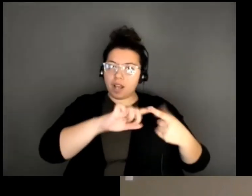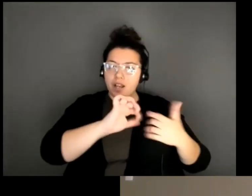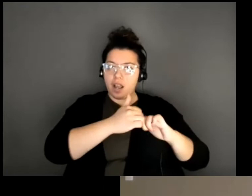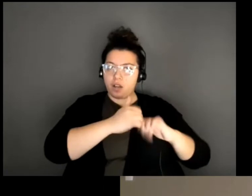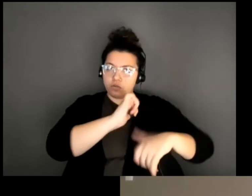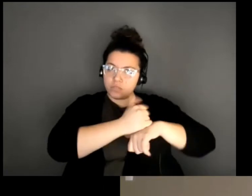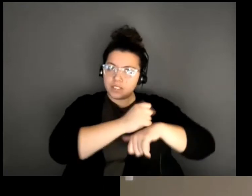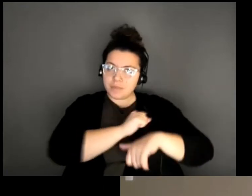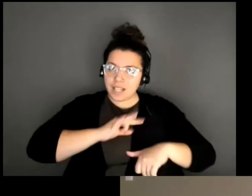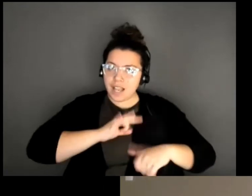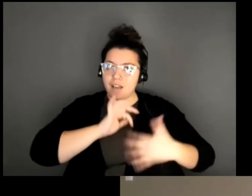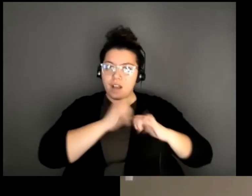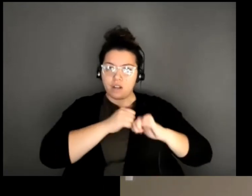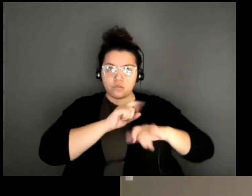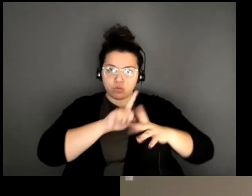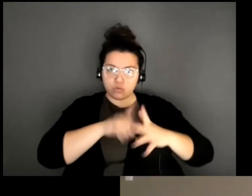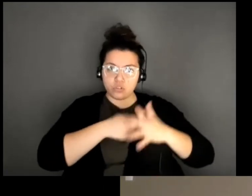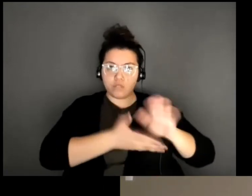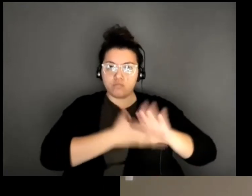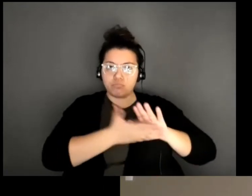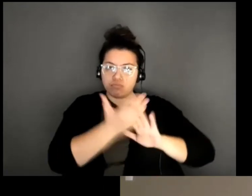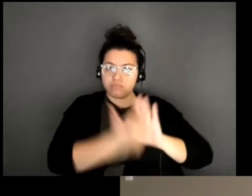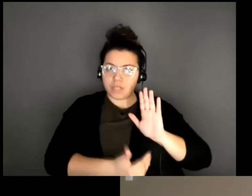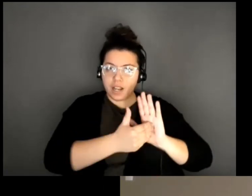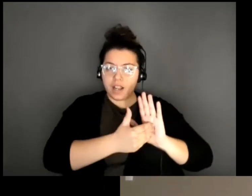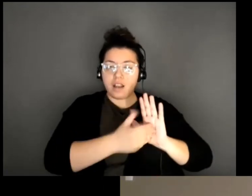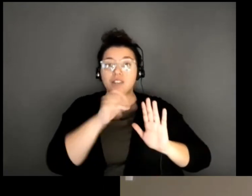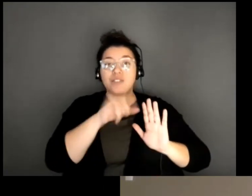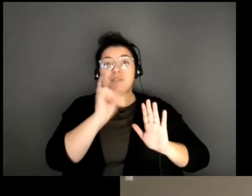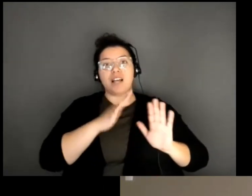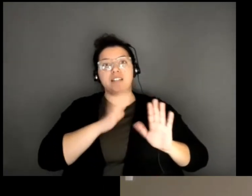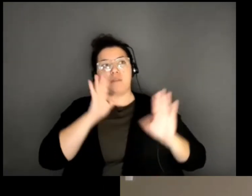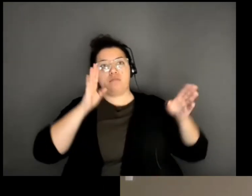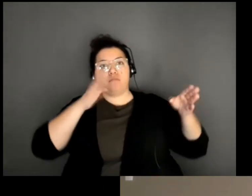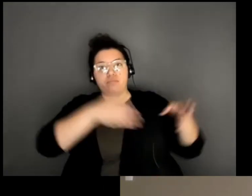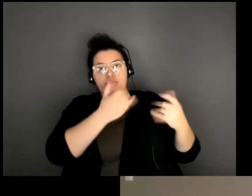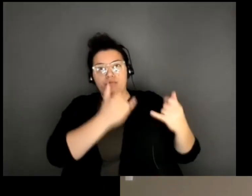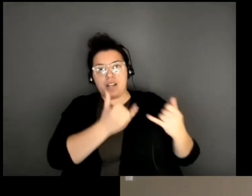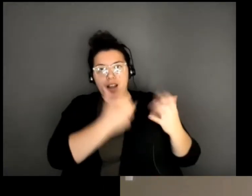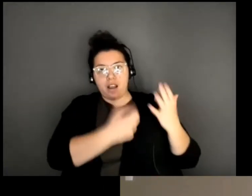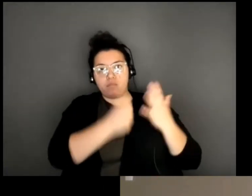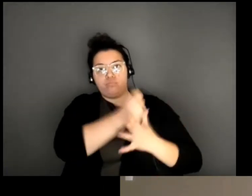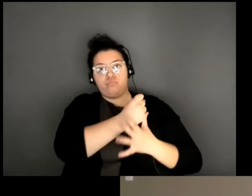So that's one piece. That's where a lot of my attention is focused right now. There's a lot of